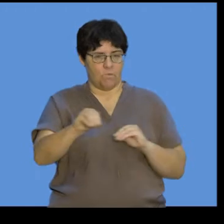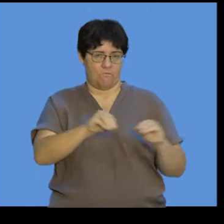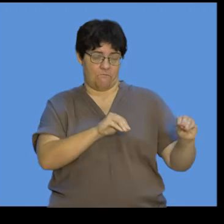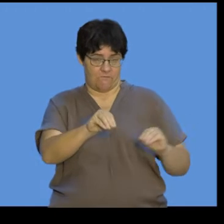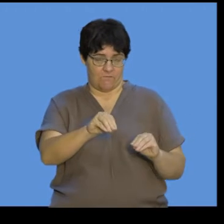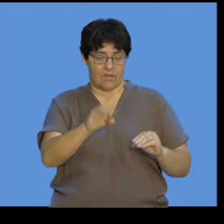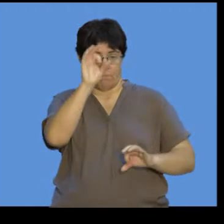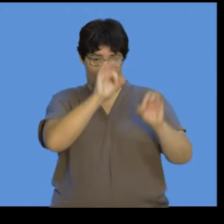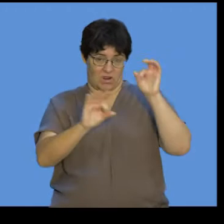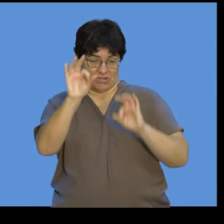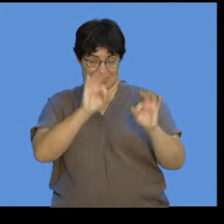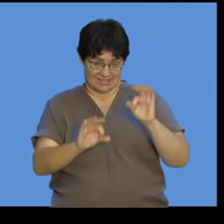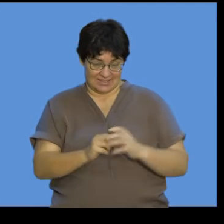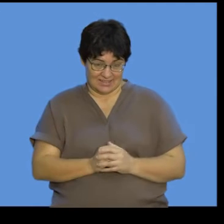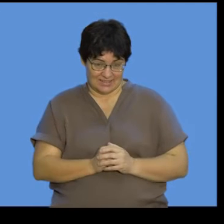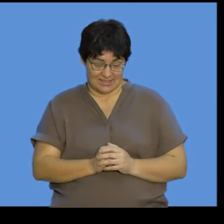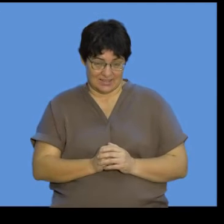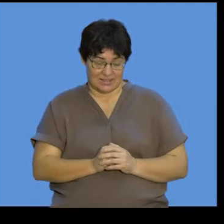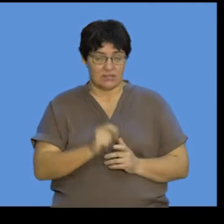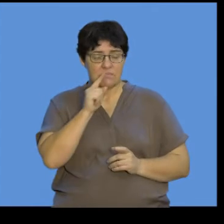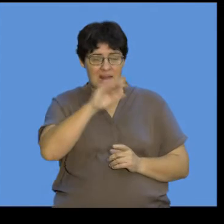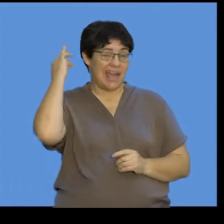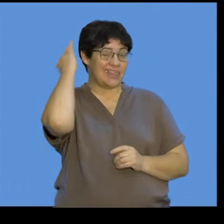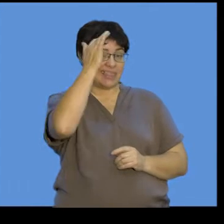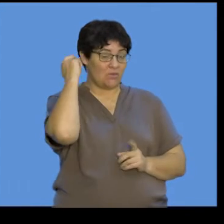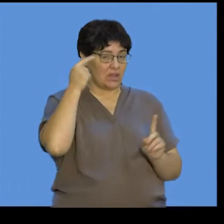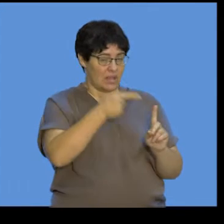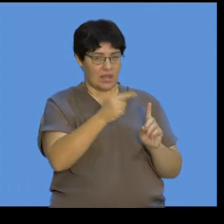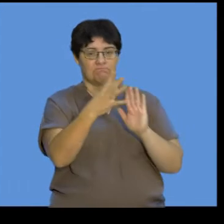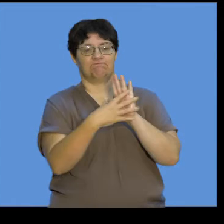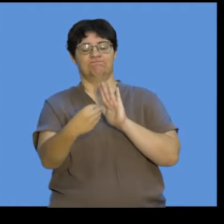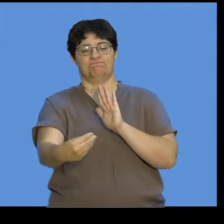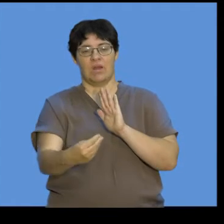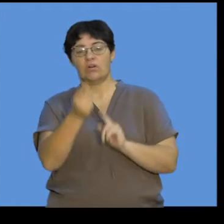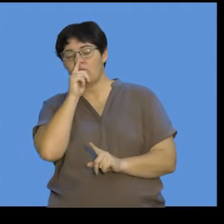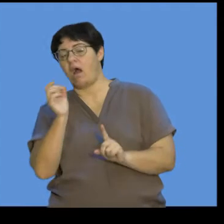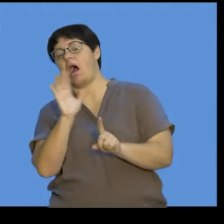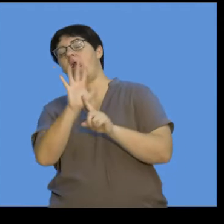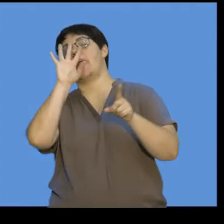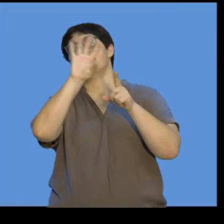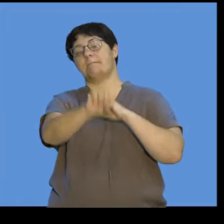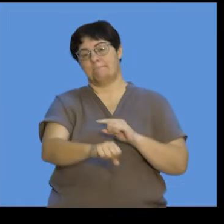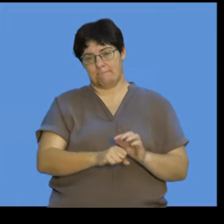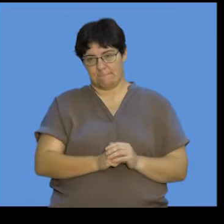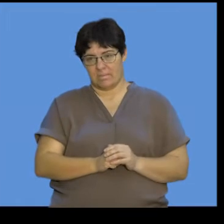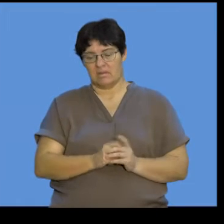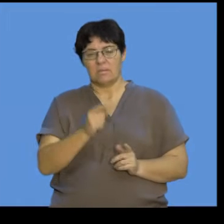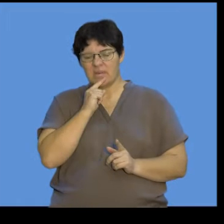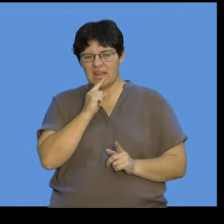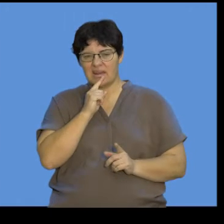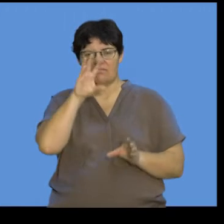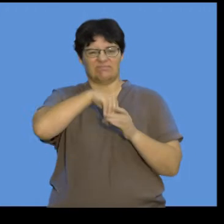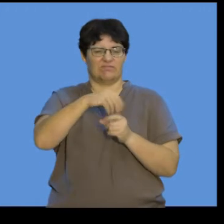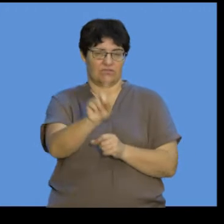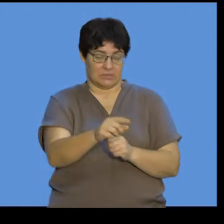molecules. Okay, so this theory is actually a model, just to break it down in terms of what it's all about. So the